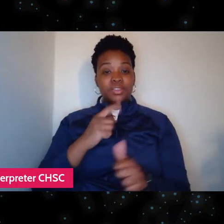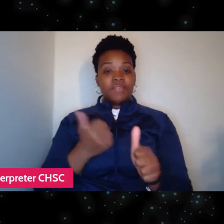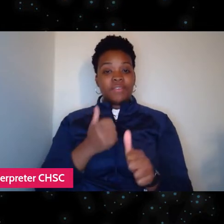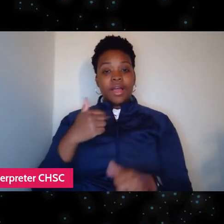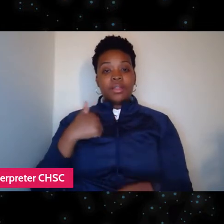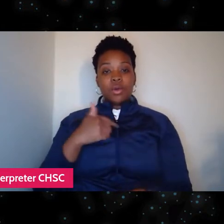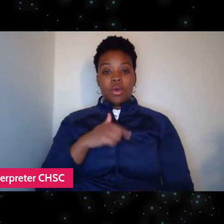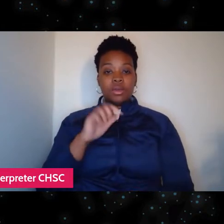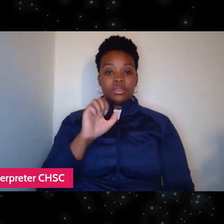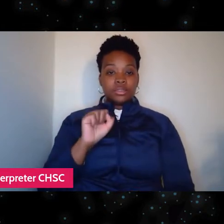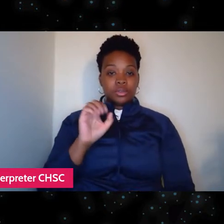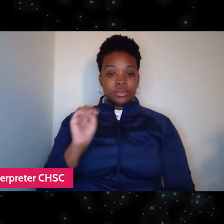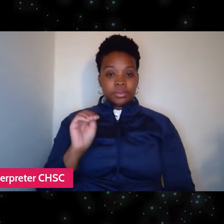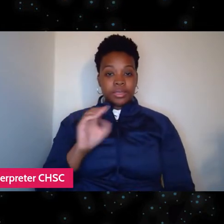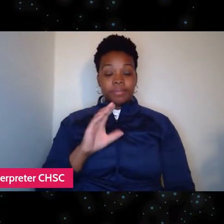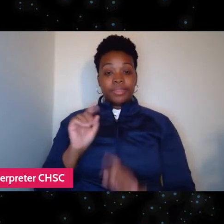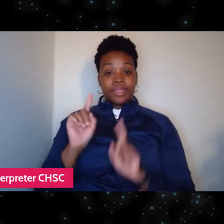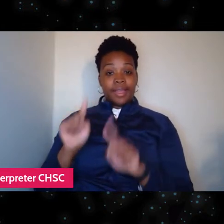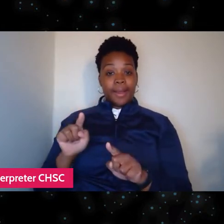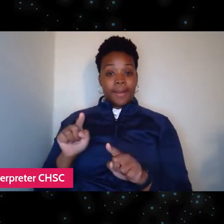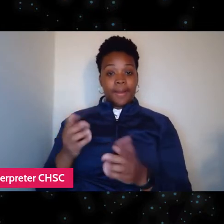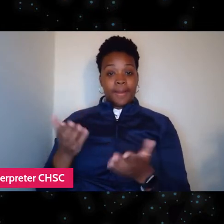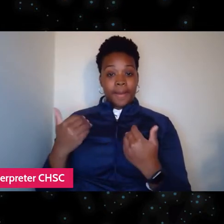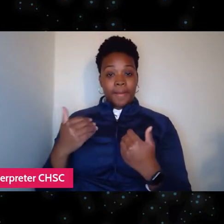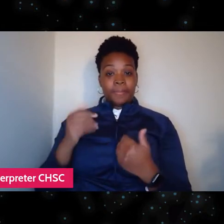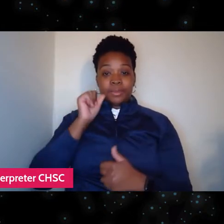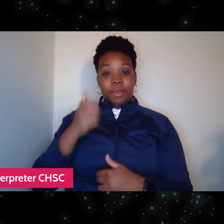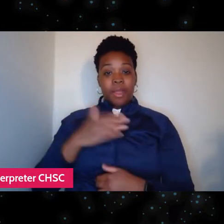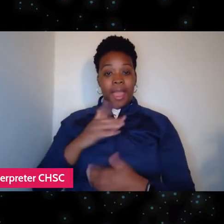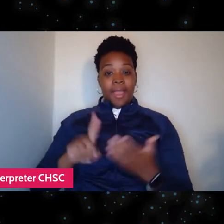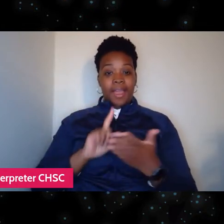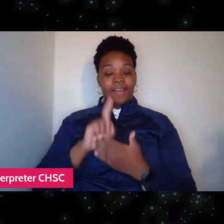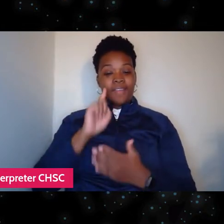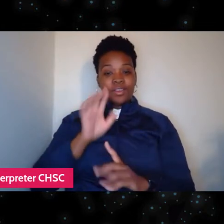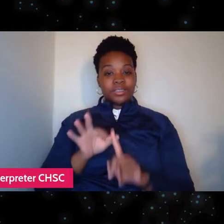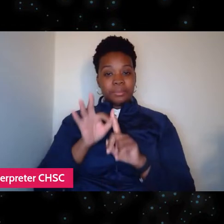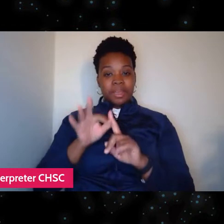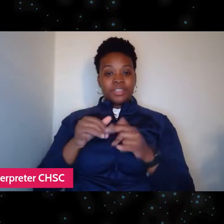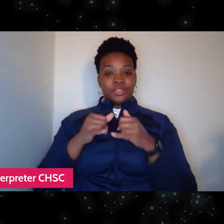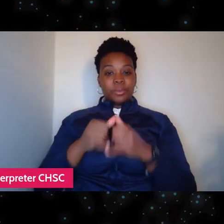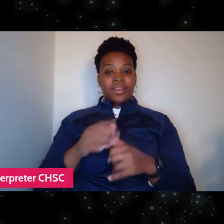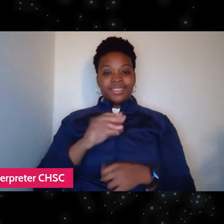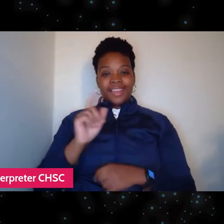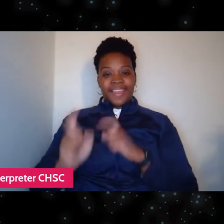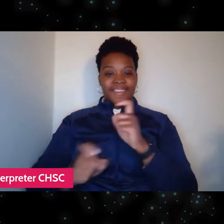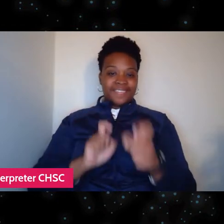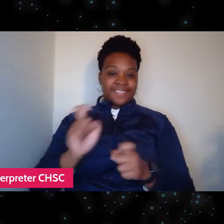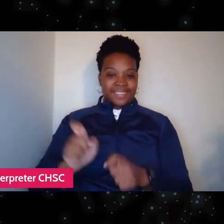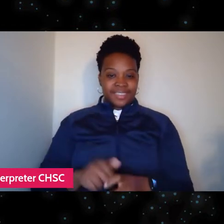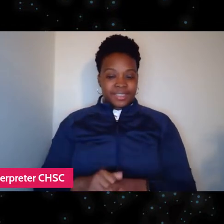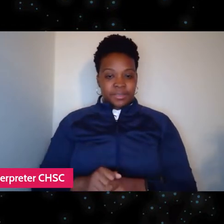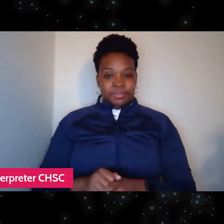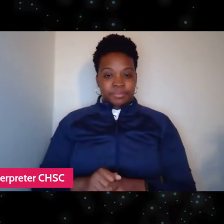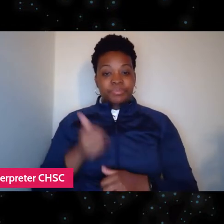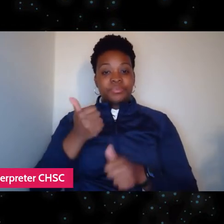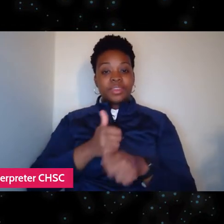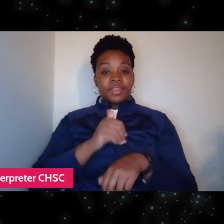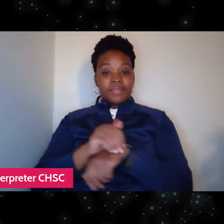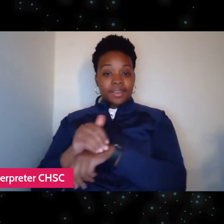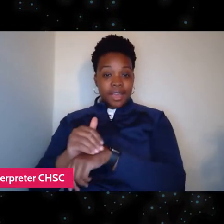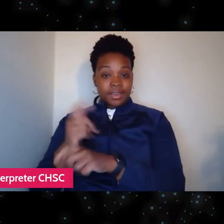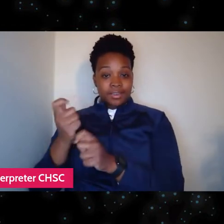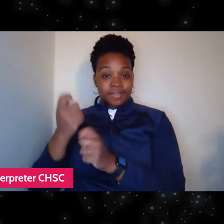on social and attend tomorrow's happy hour for some special prizes and giveaways. Now, each night of the festival,